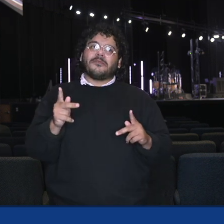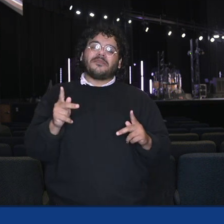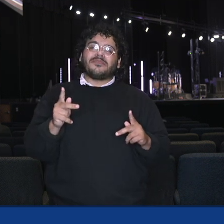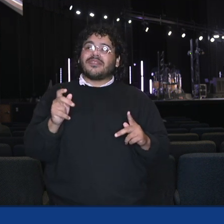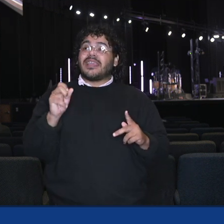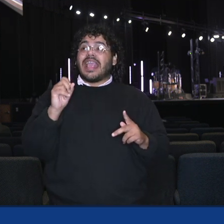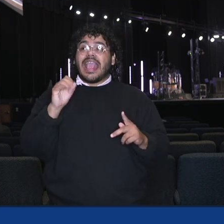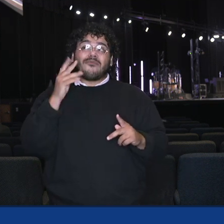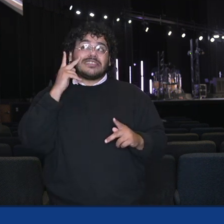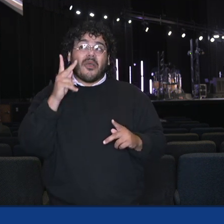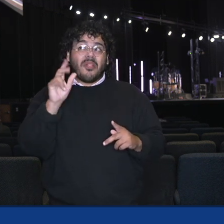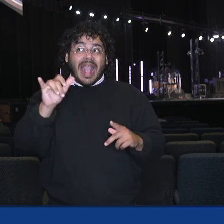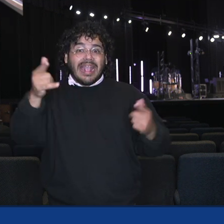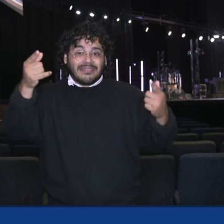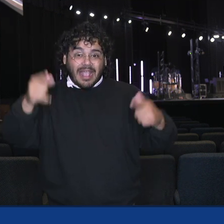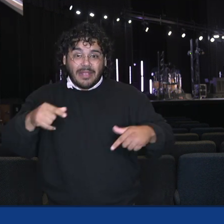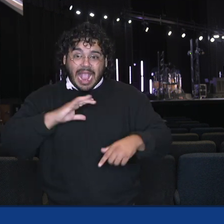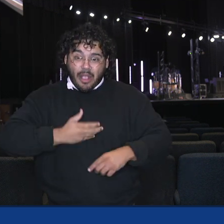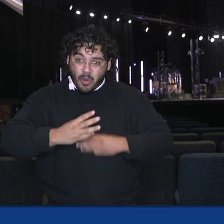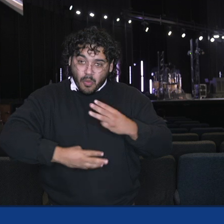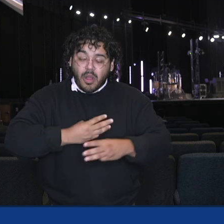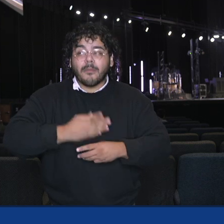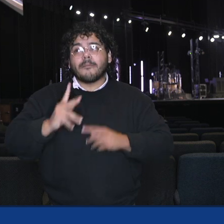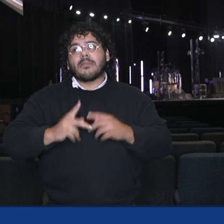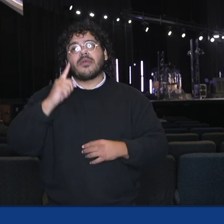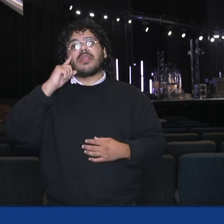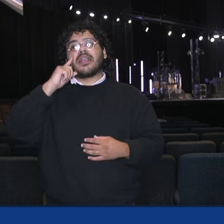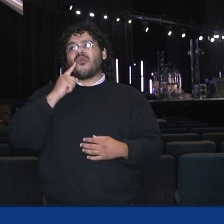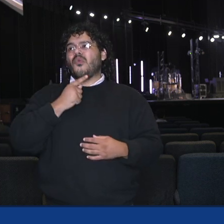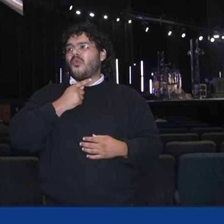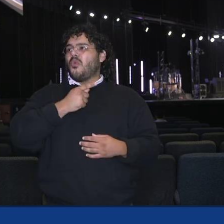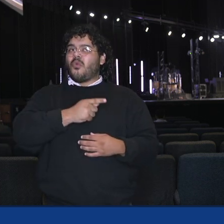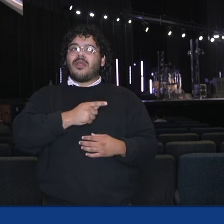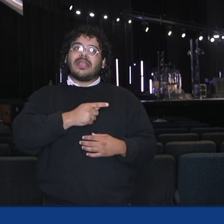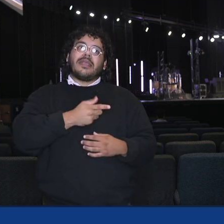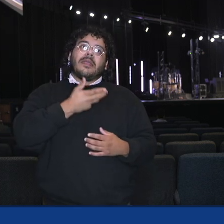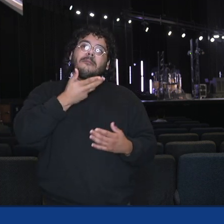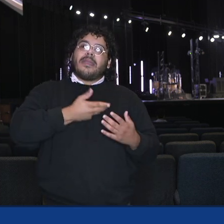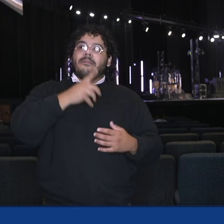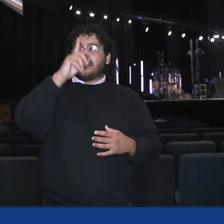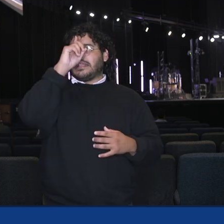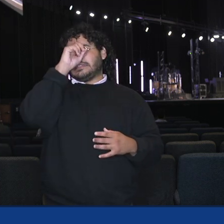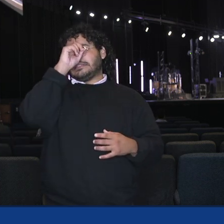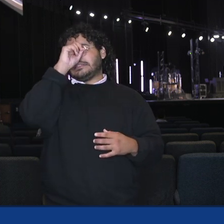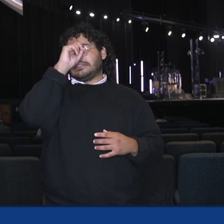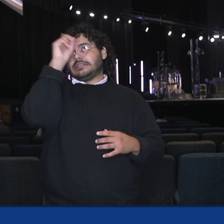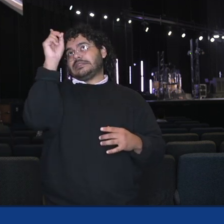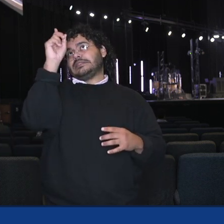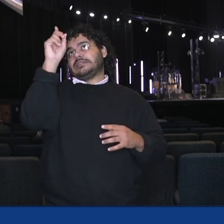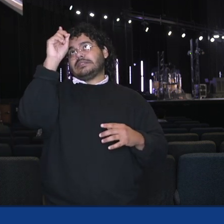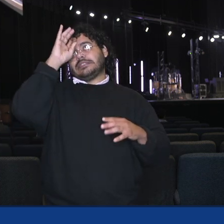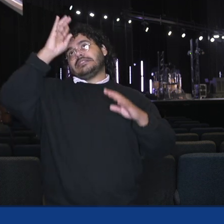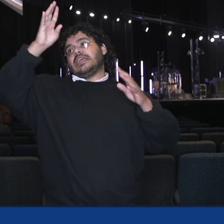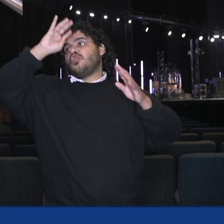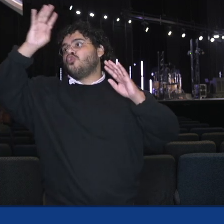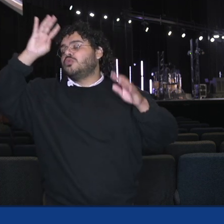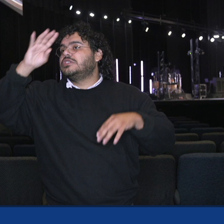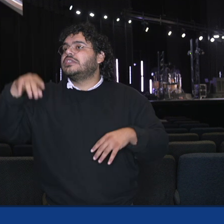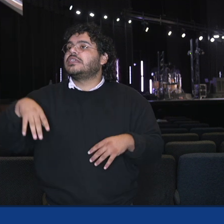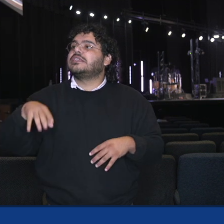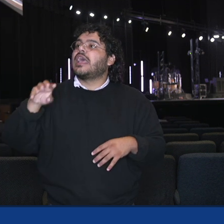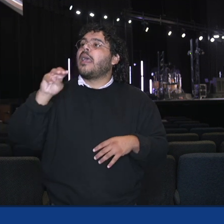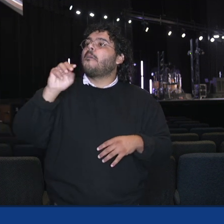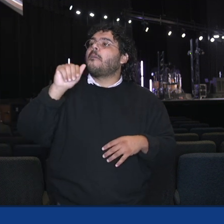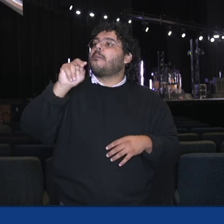came across this particular person, we might say, gosh, this person seems to be suffering delusions, or they're in the midst of a psychosis or a mania,